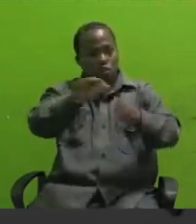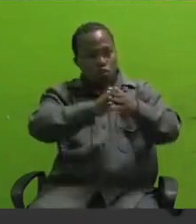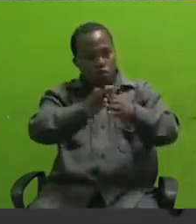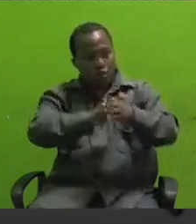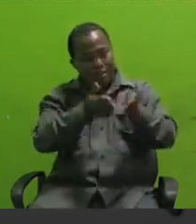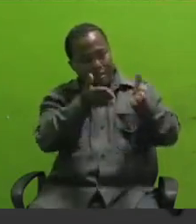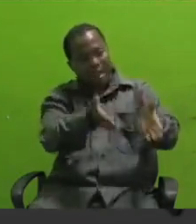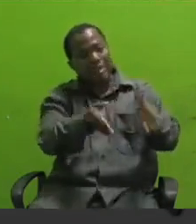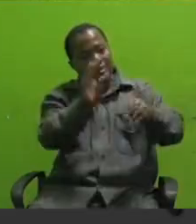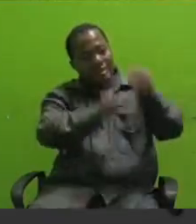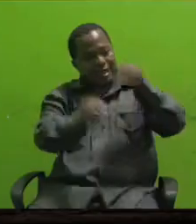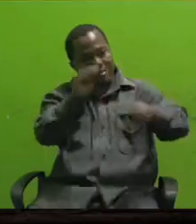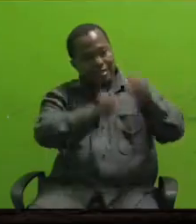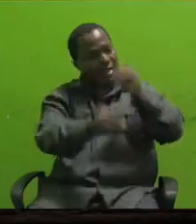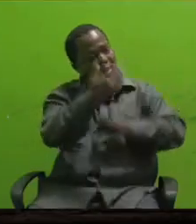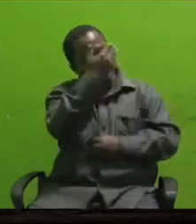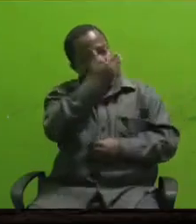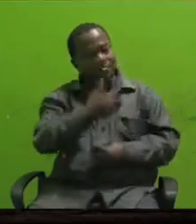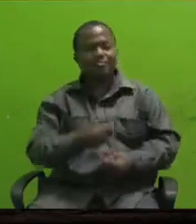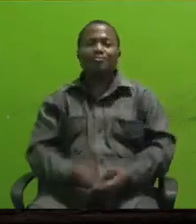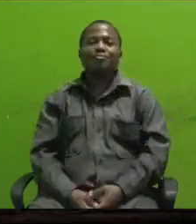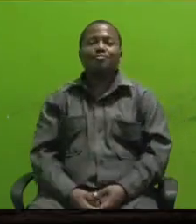those chemicals.